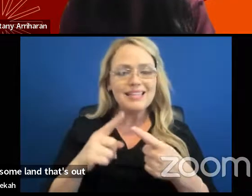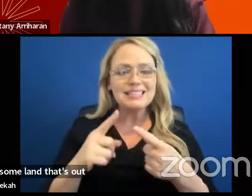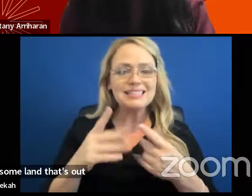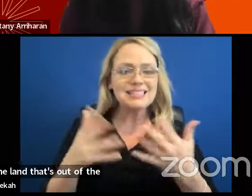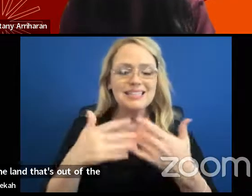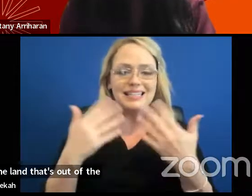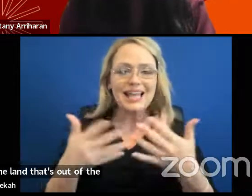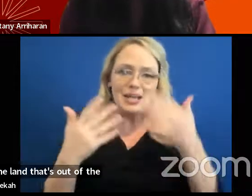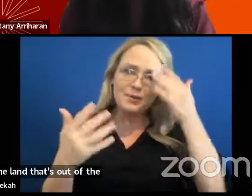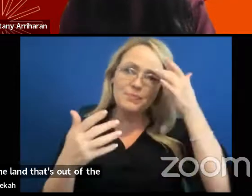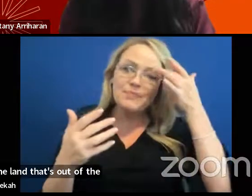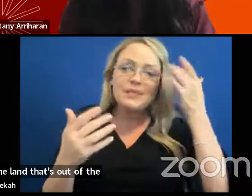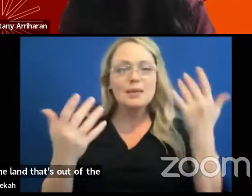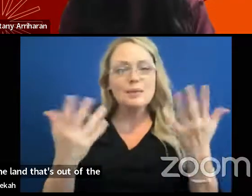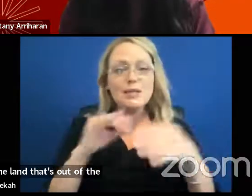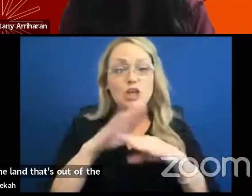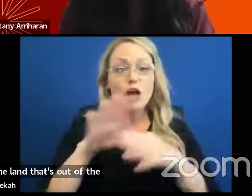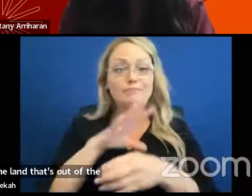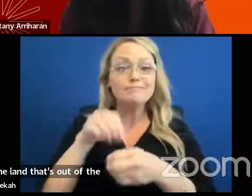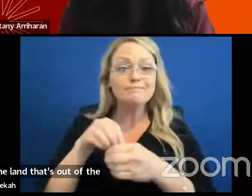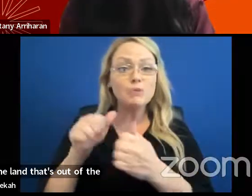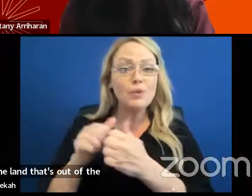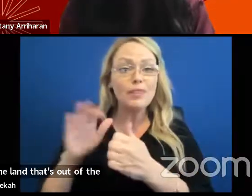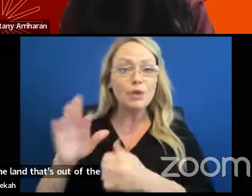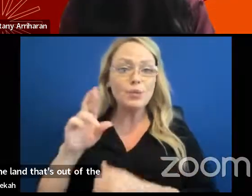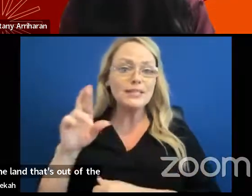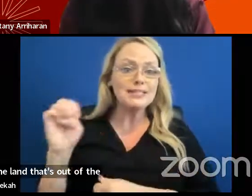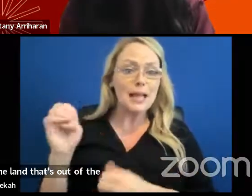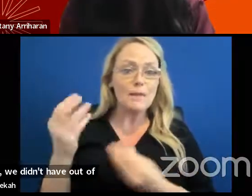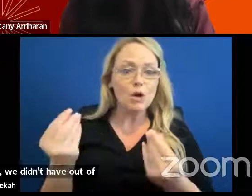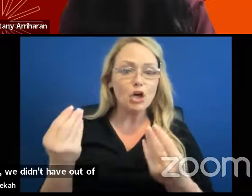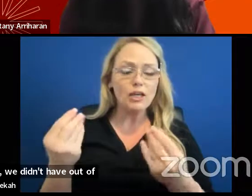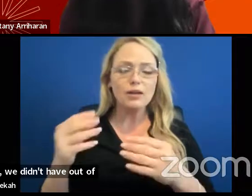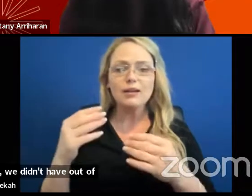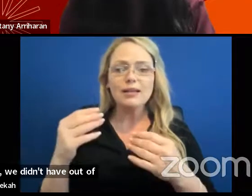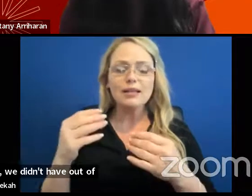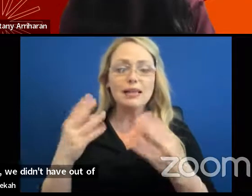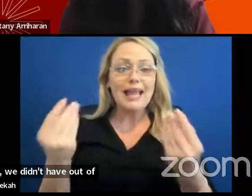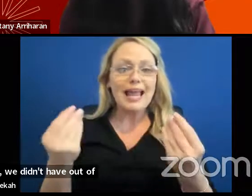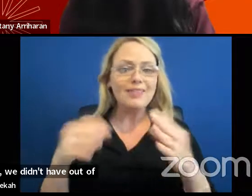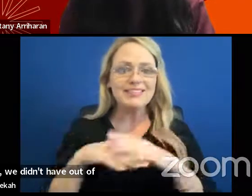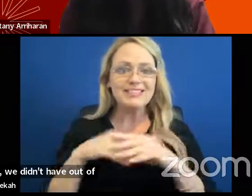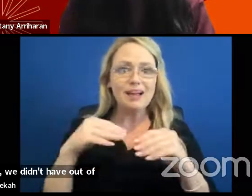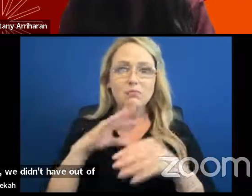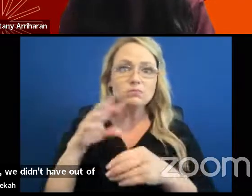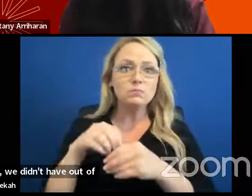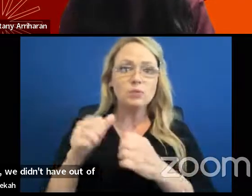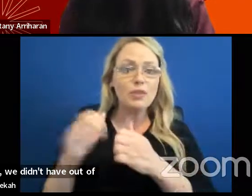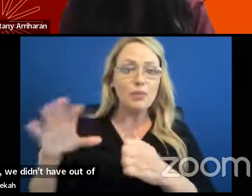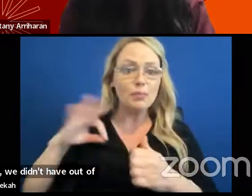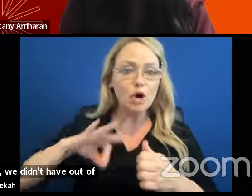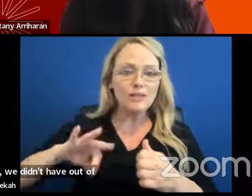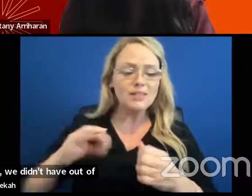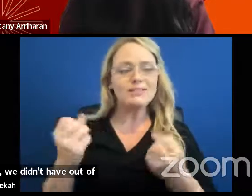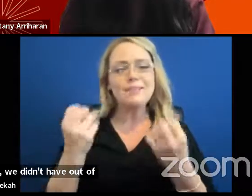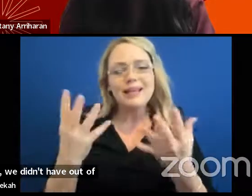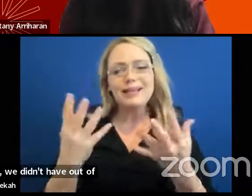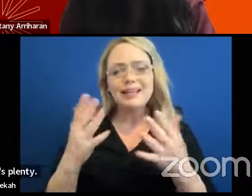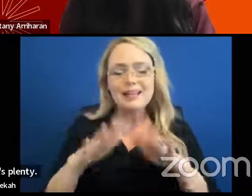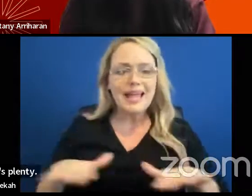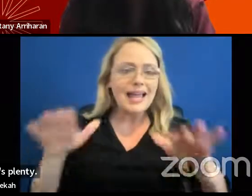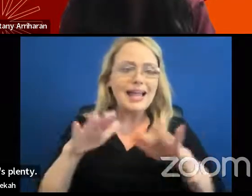speculative real estate market. We need to have land that's out of profit. And there's plenty of land and resources that's just